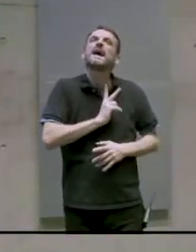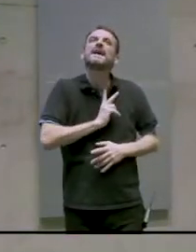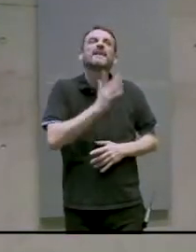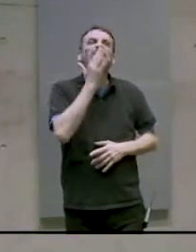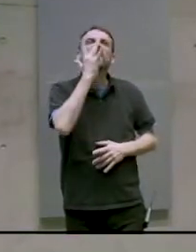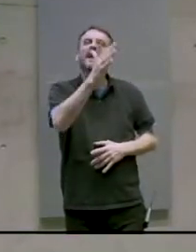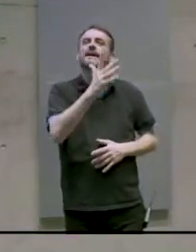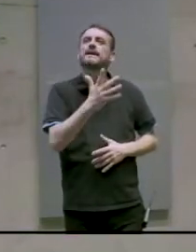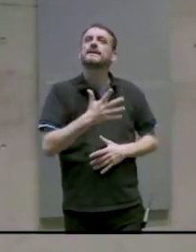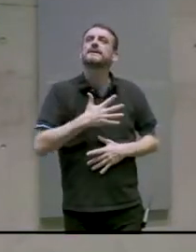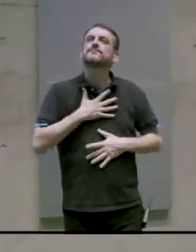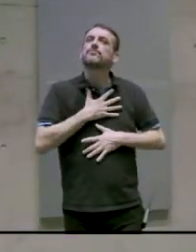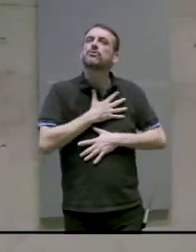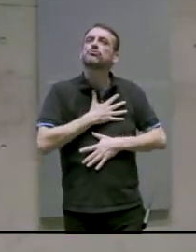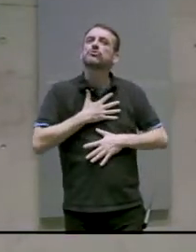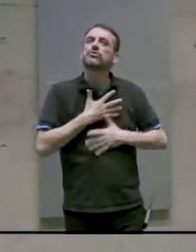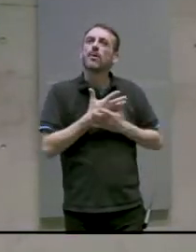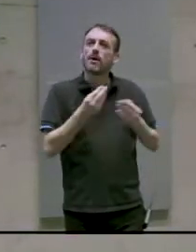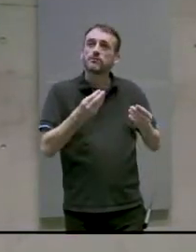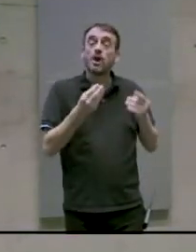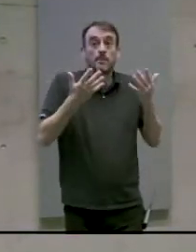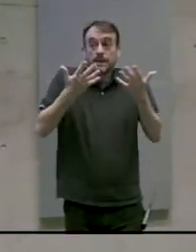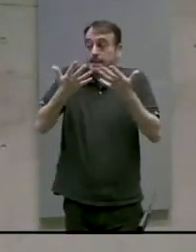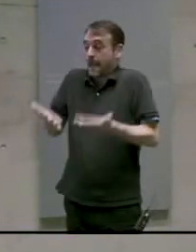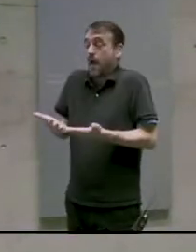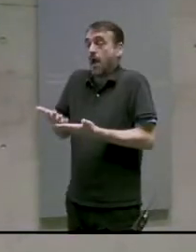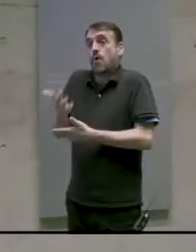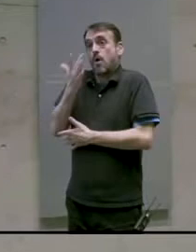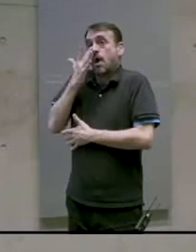But artificial voices are very good now.